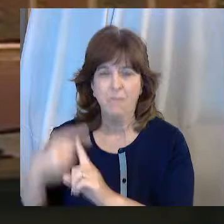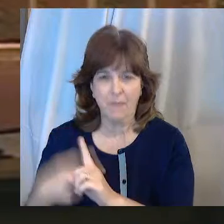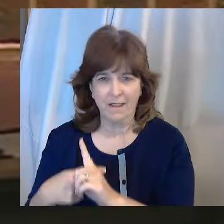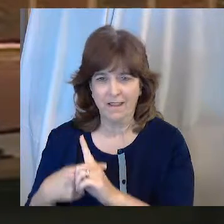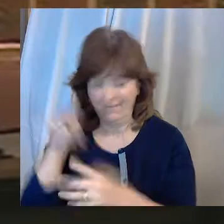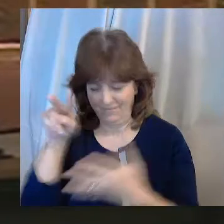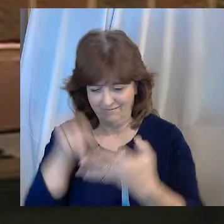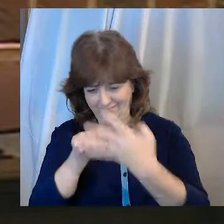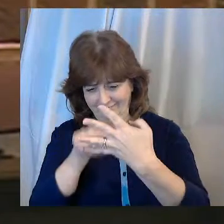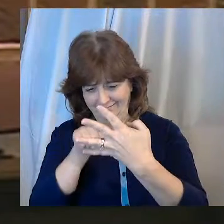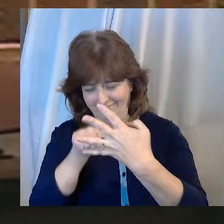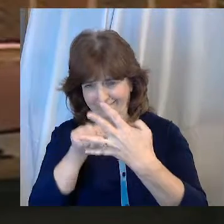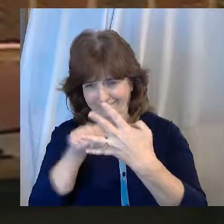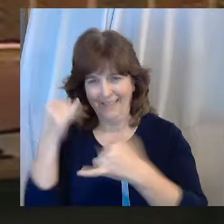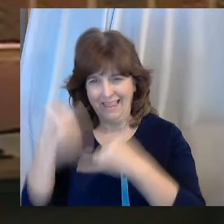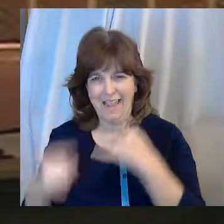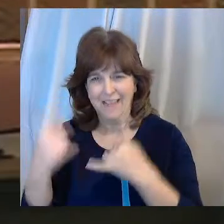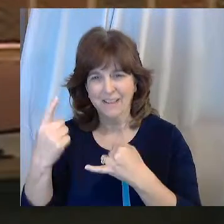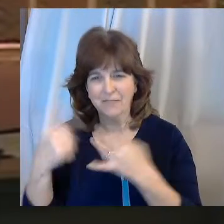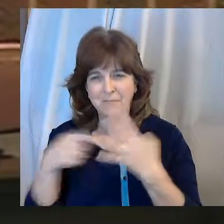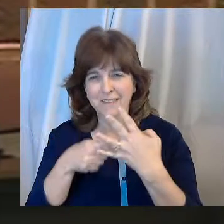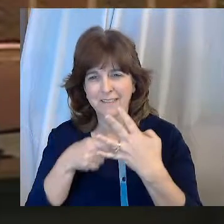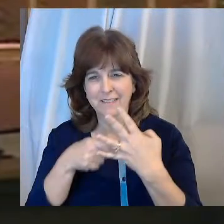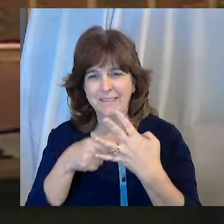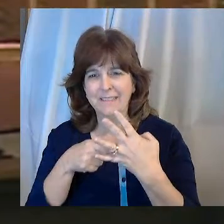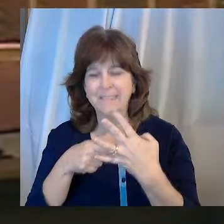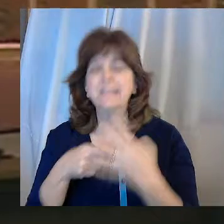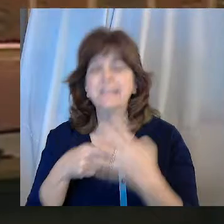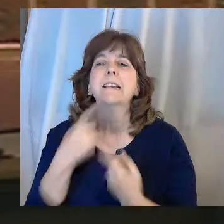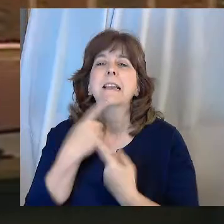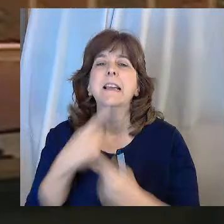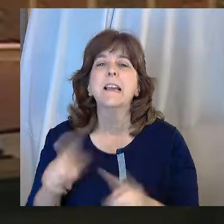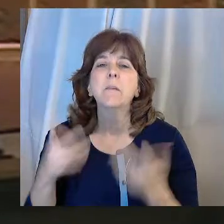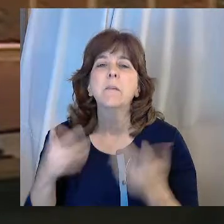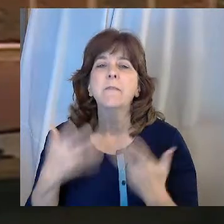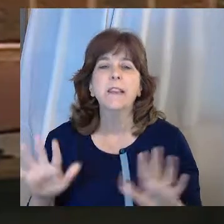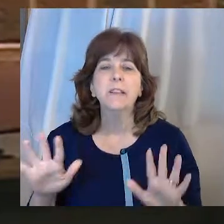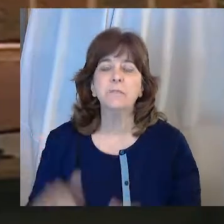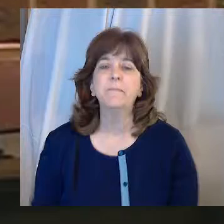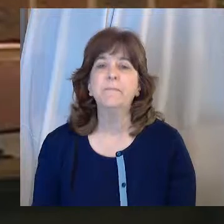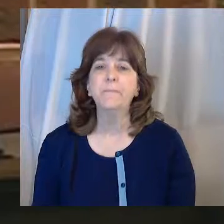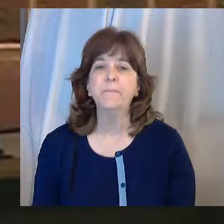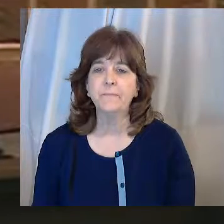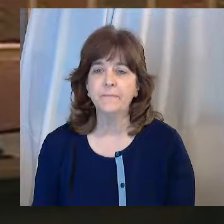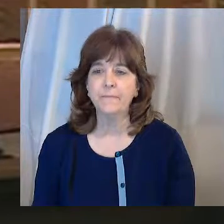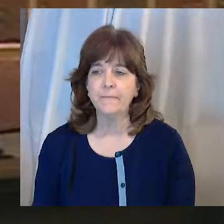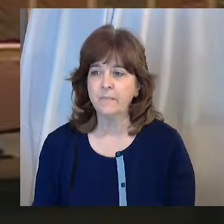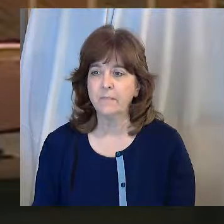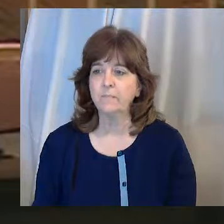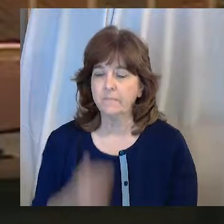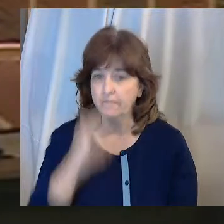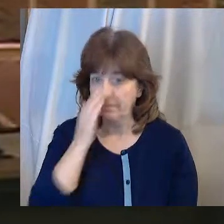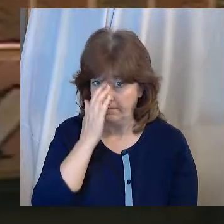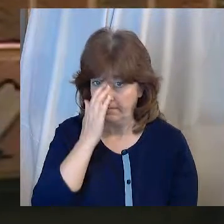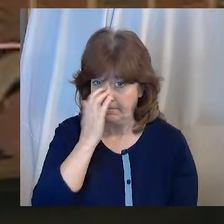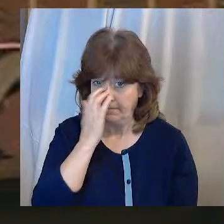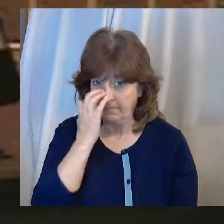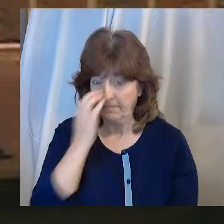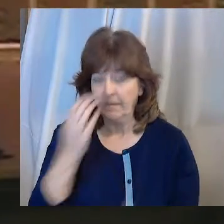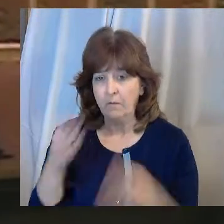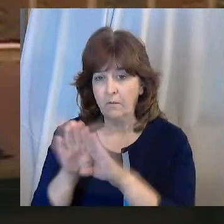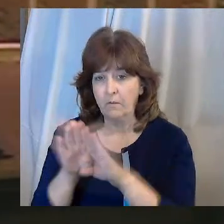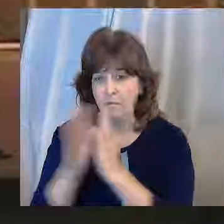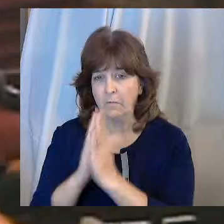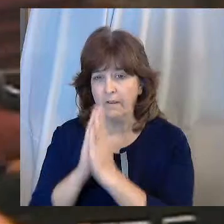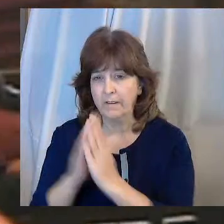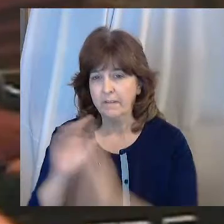calendars. Anyway, I think that's all the announcements I have this evening. Song 67 again, song of encouragement. And Steve Hollis will have our closing prayer.